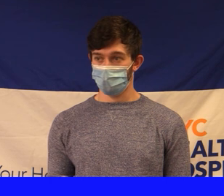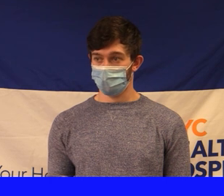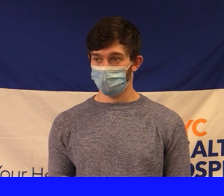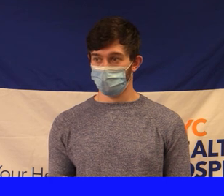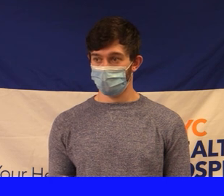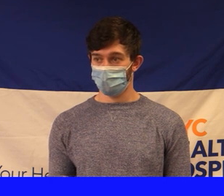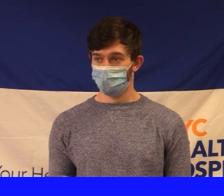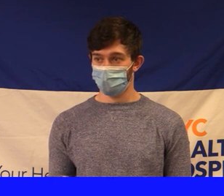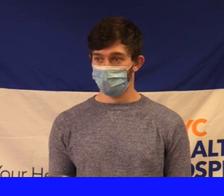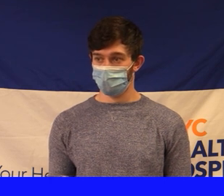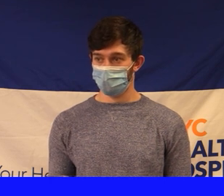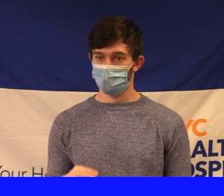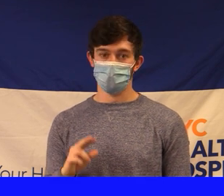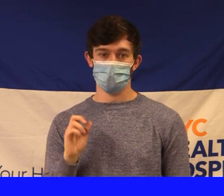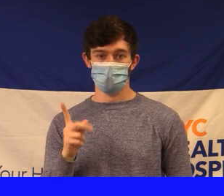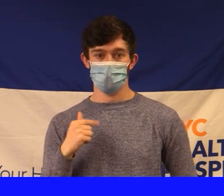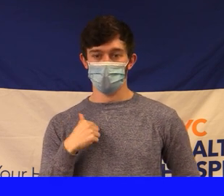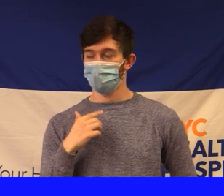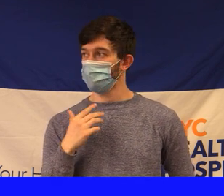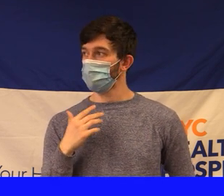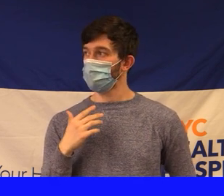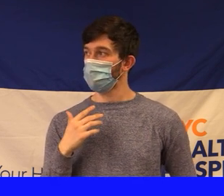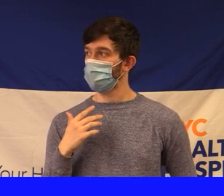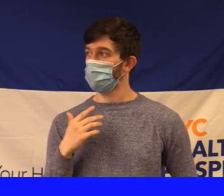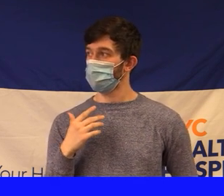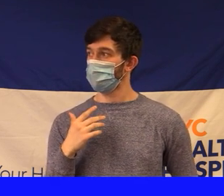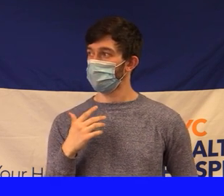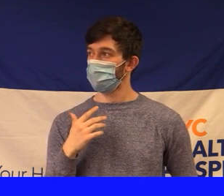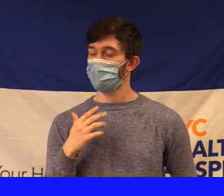Right, let me move on, Fanny, to you. Oh, I'm a yes.